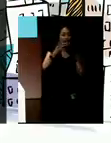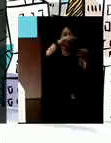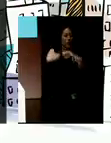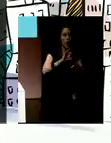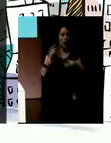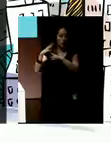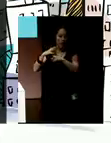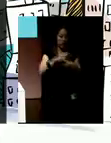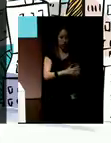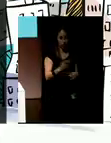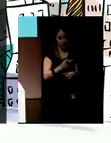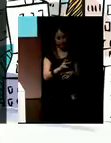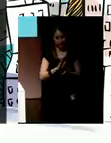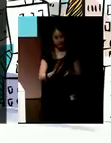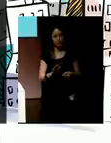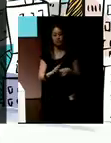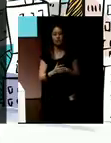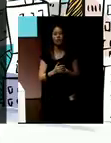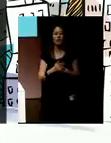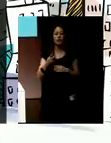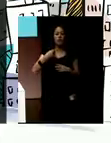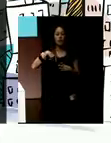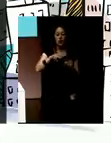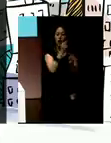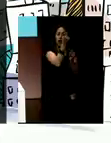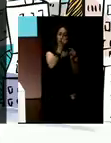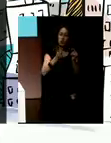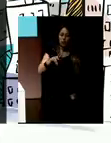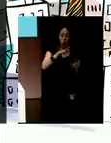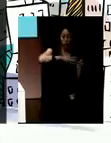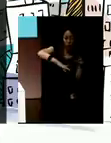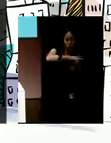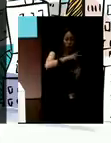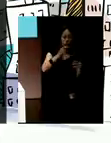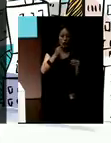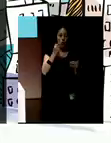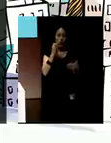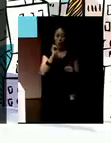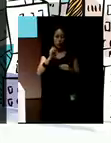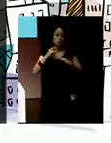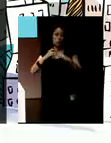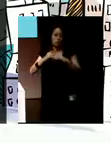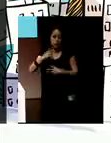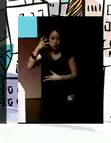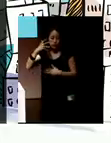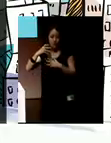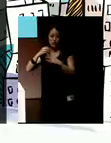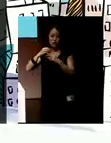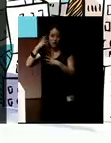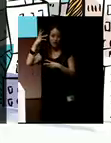environments, services, and everyday objects, they can be excluding, and many times they